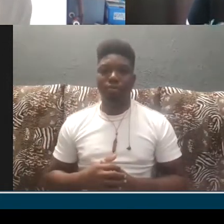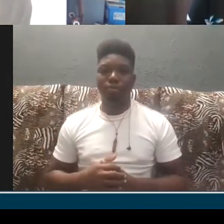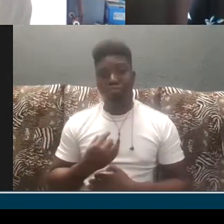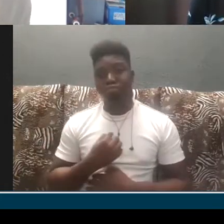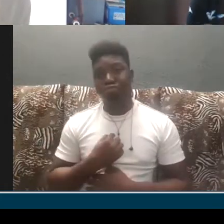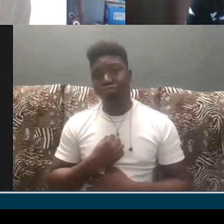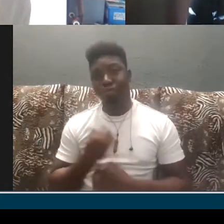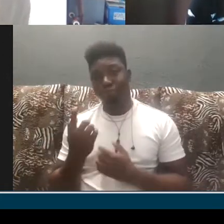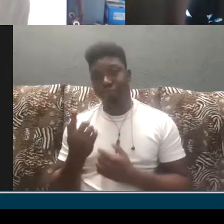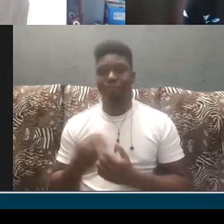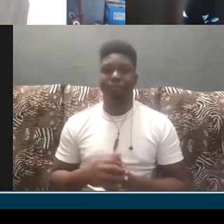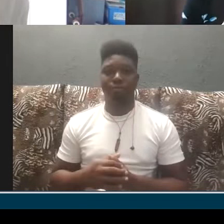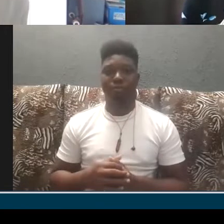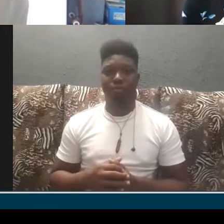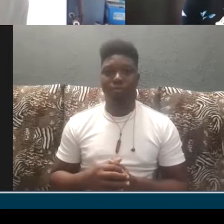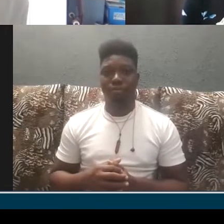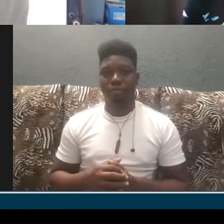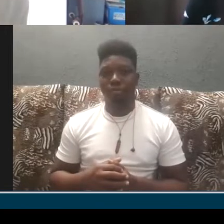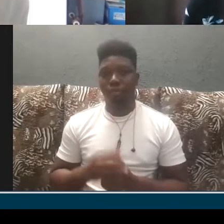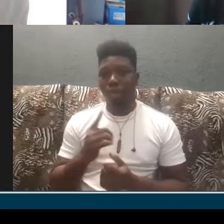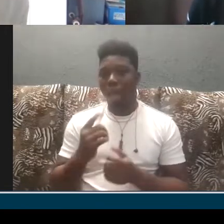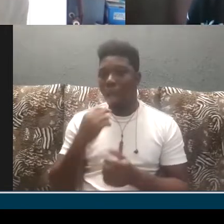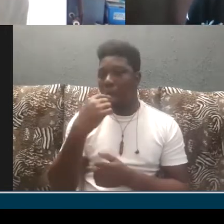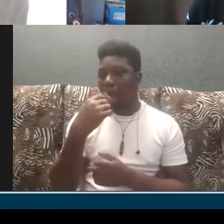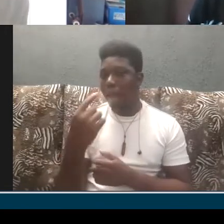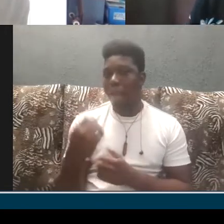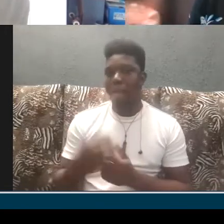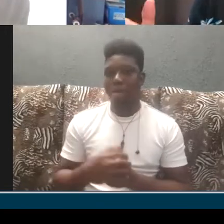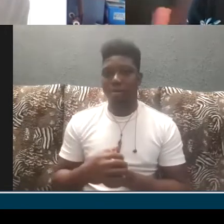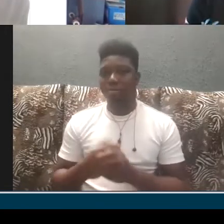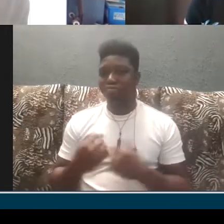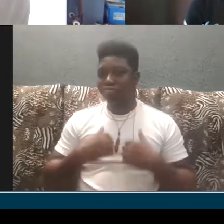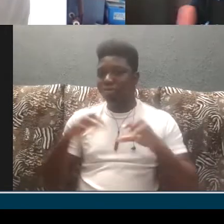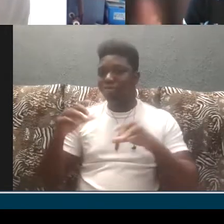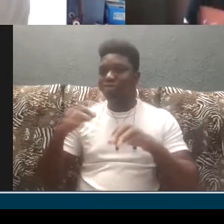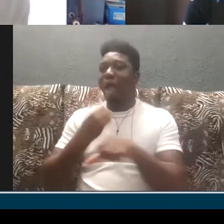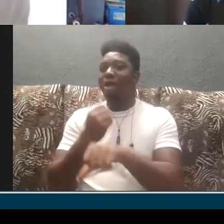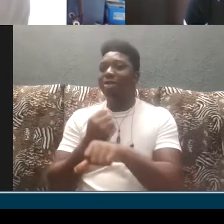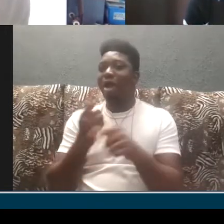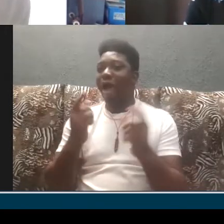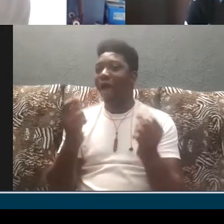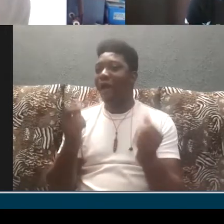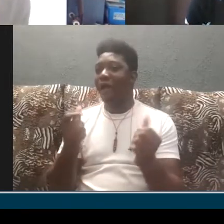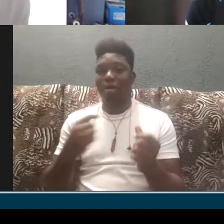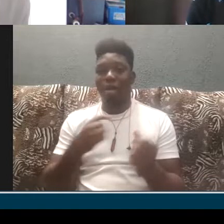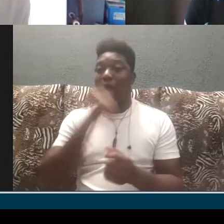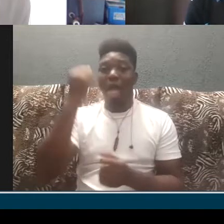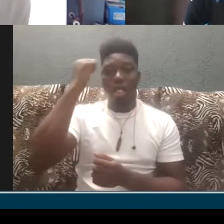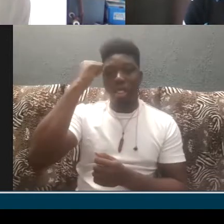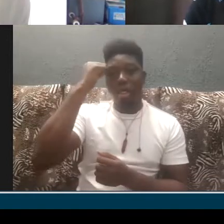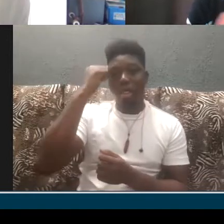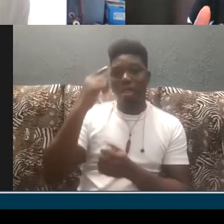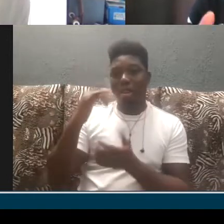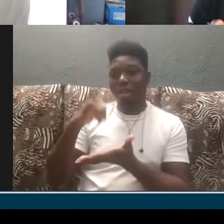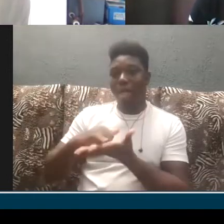I'm gonna kind of do my job really quick here. I think that maybe Laura should put something in